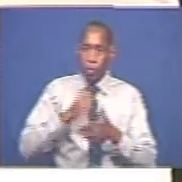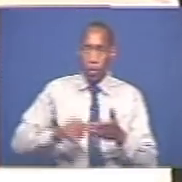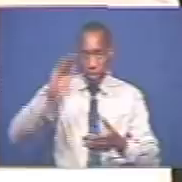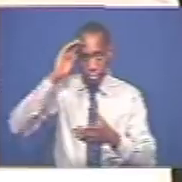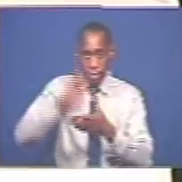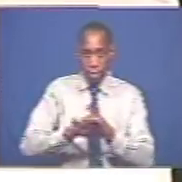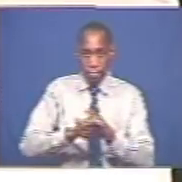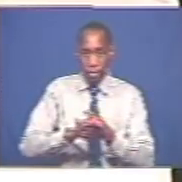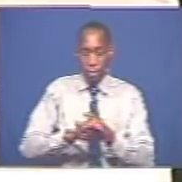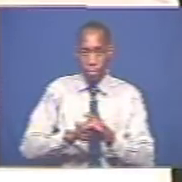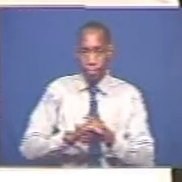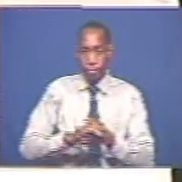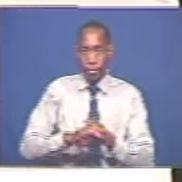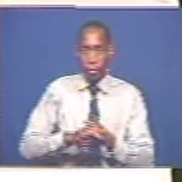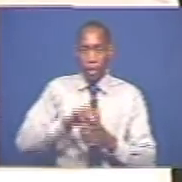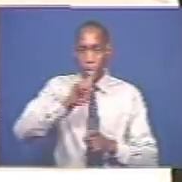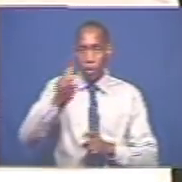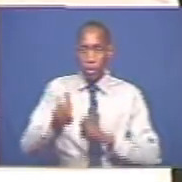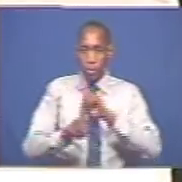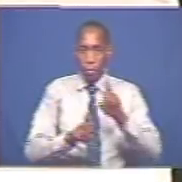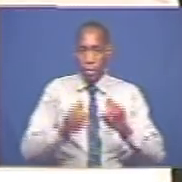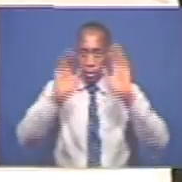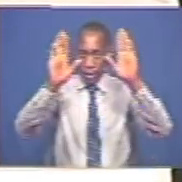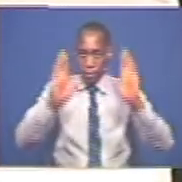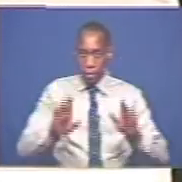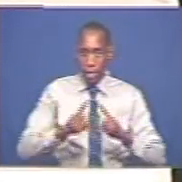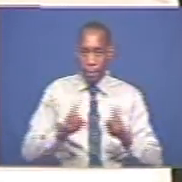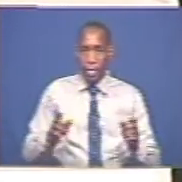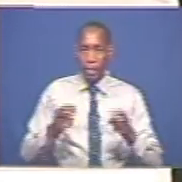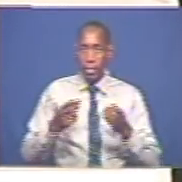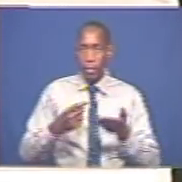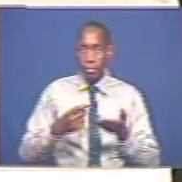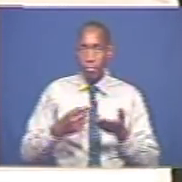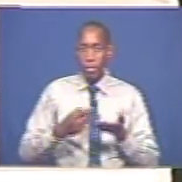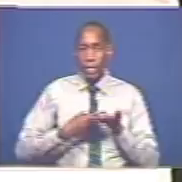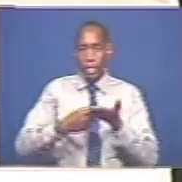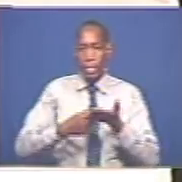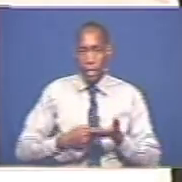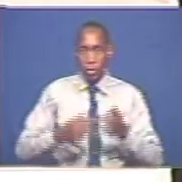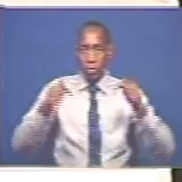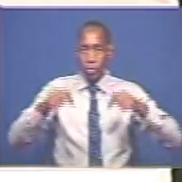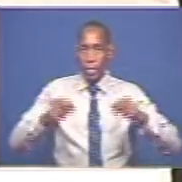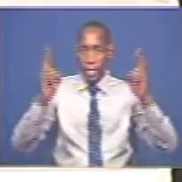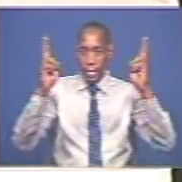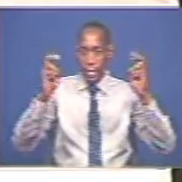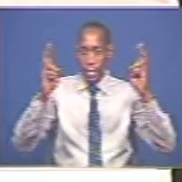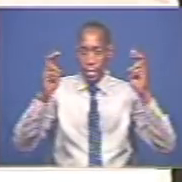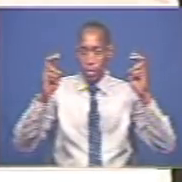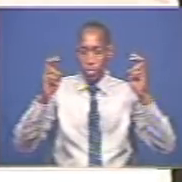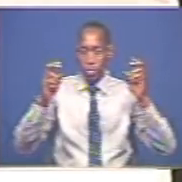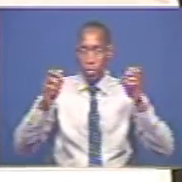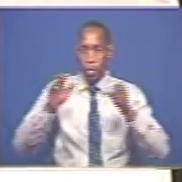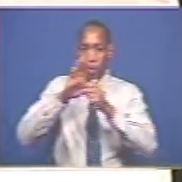have been key questions. Mm. But in our topic today, I'm looking at the issues, for example, of